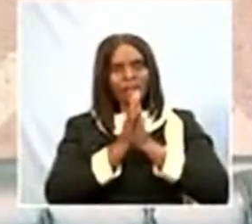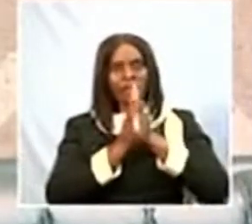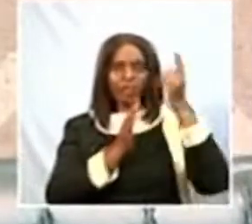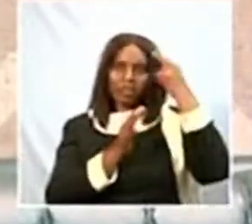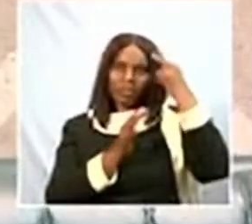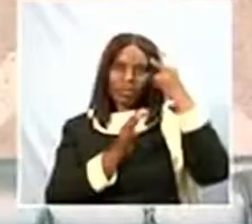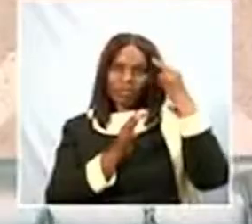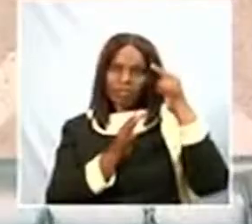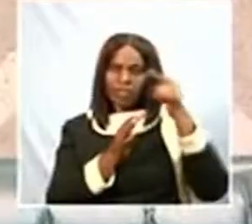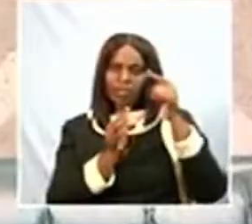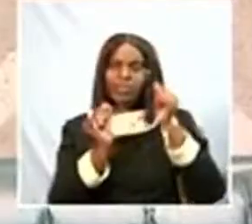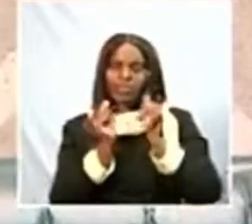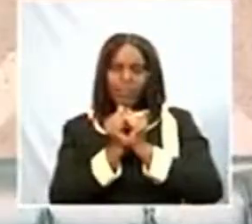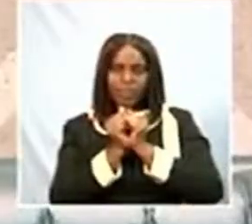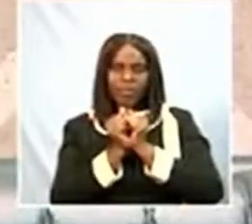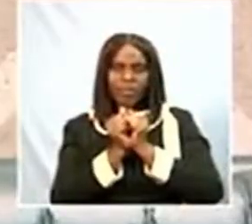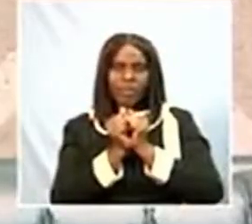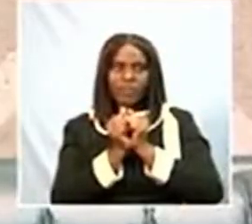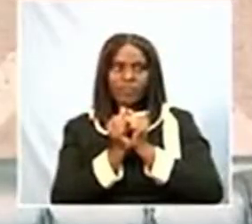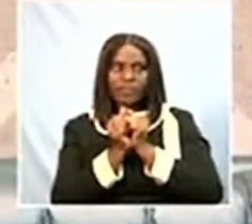government and